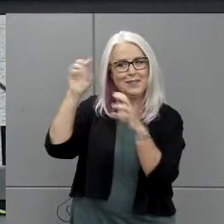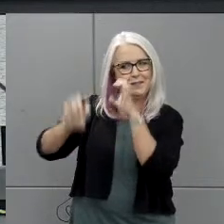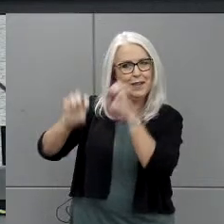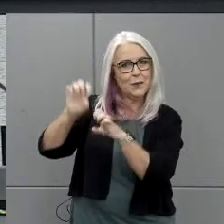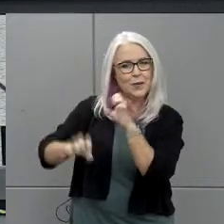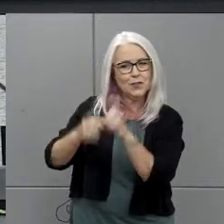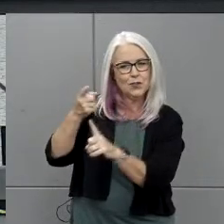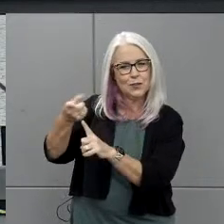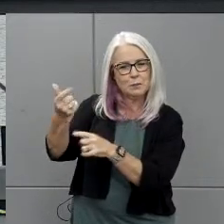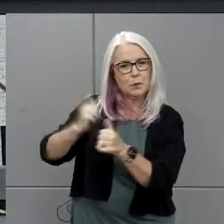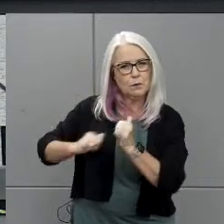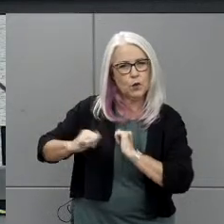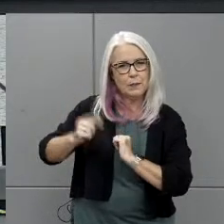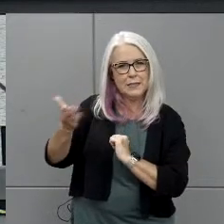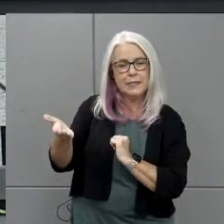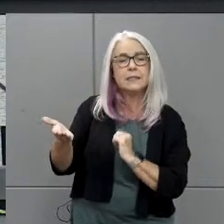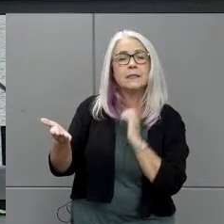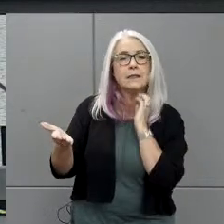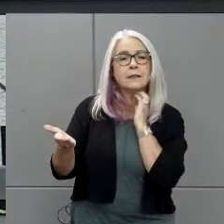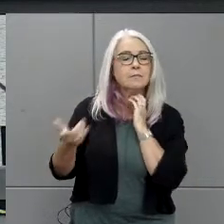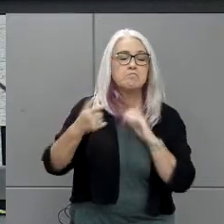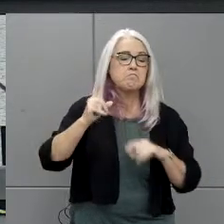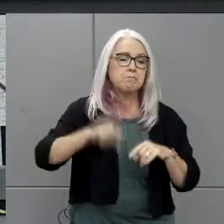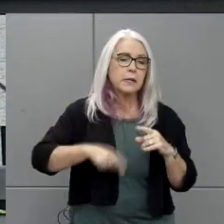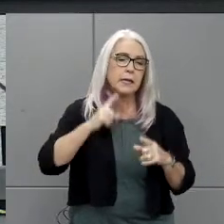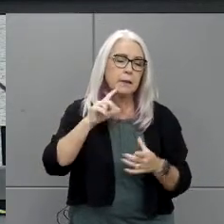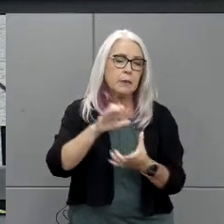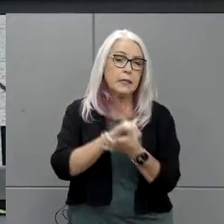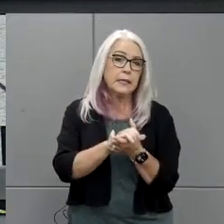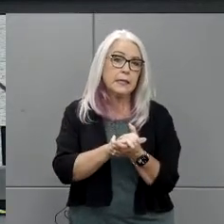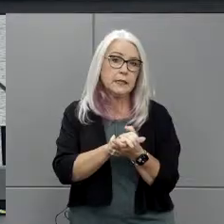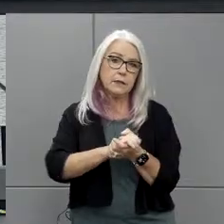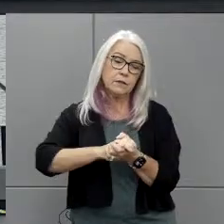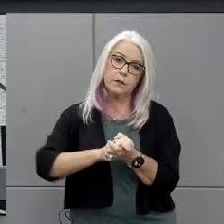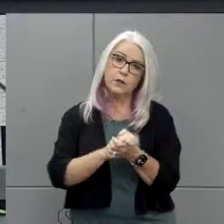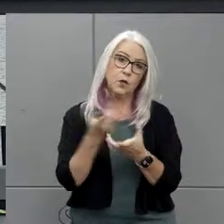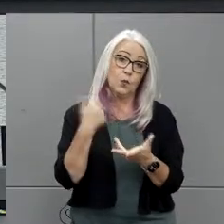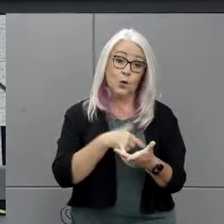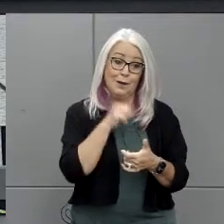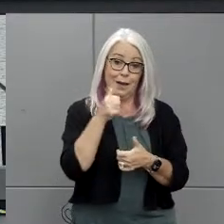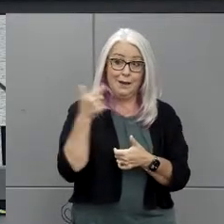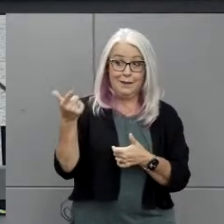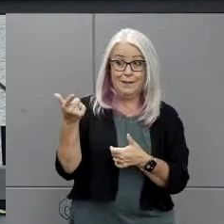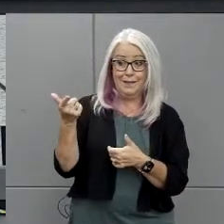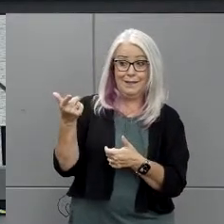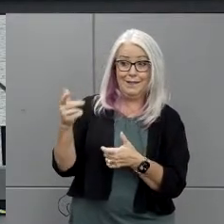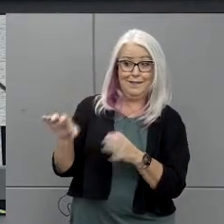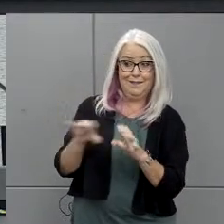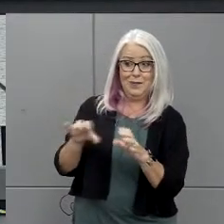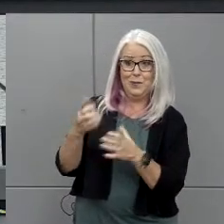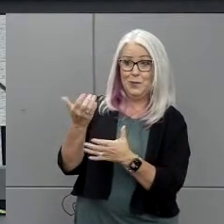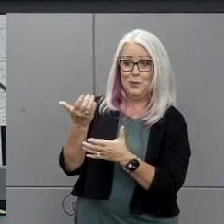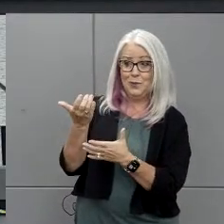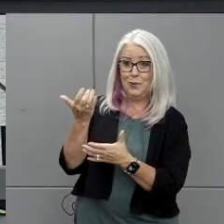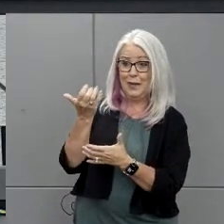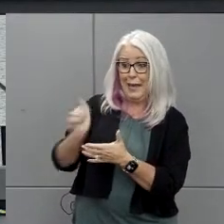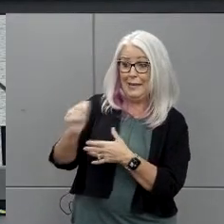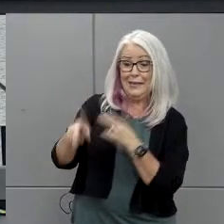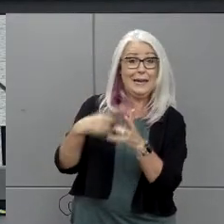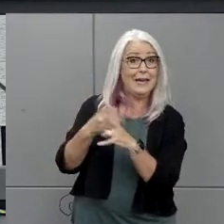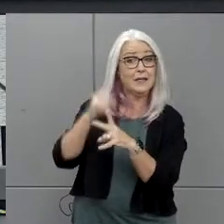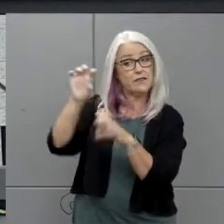And I just can't believe that we're not going to do an evaluation of her as interim